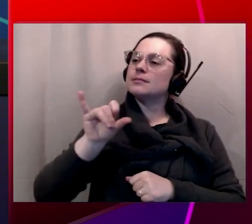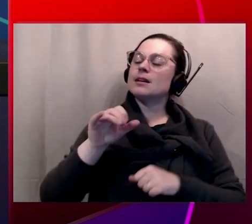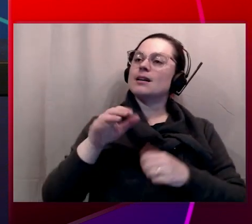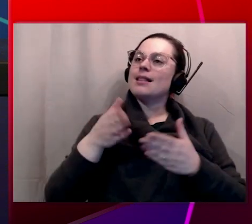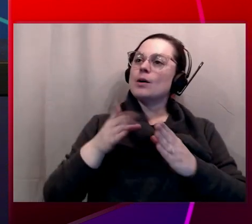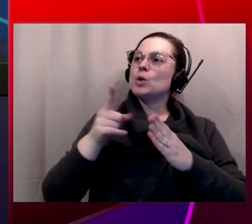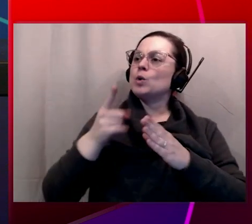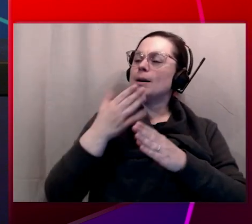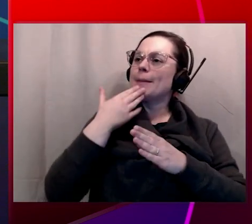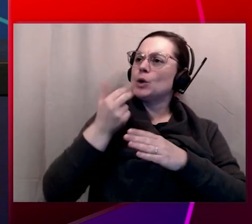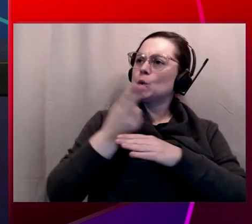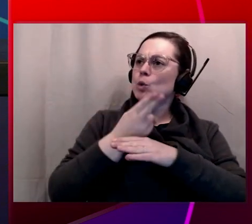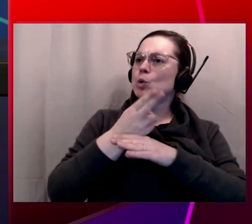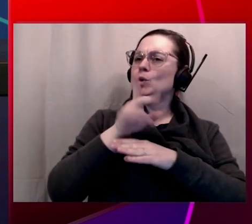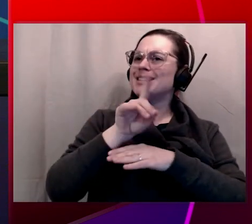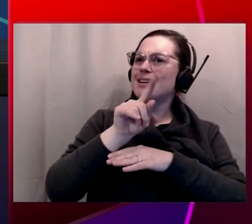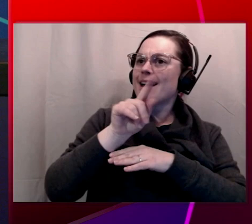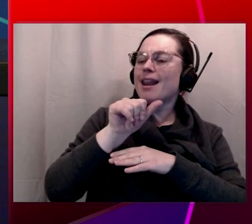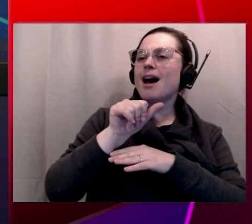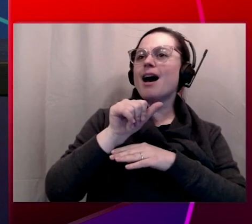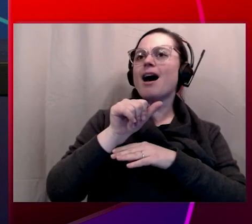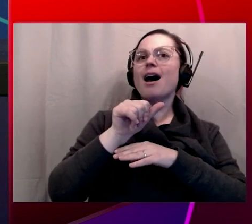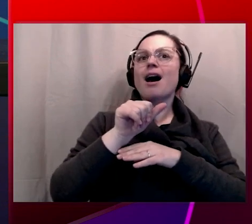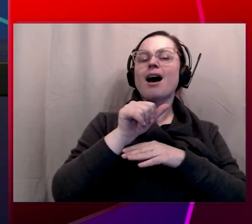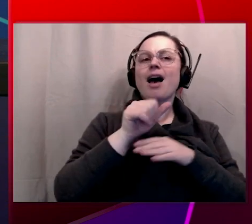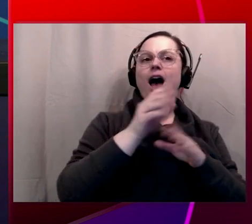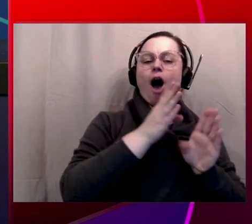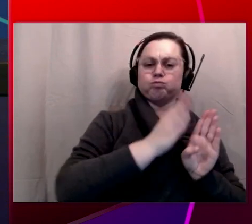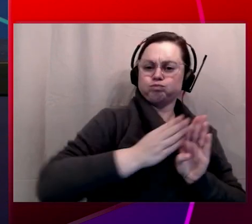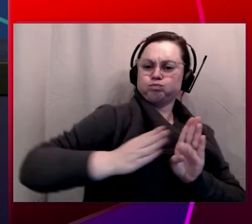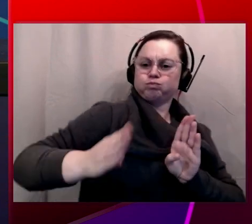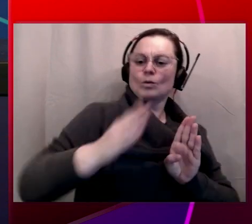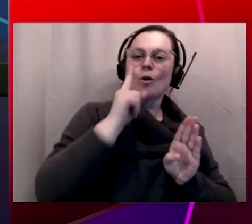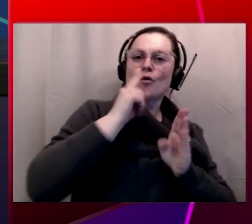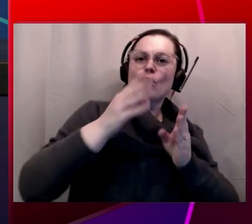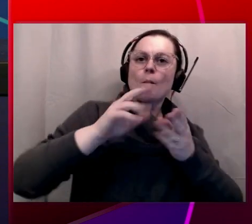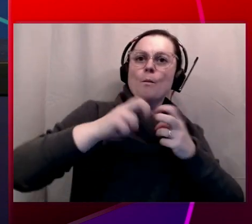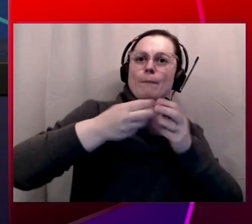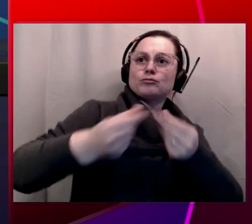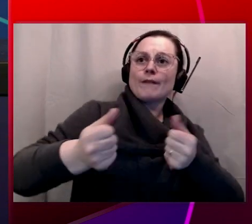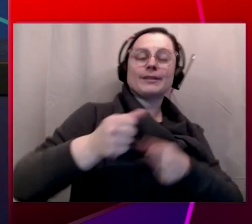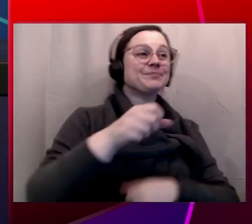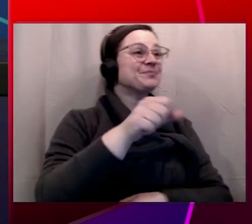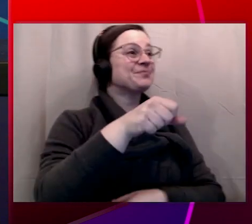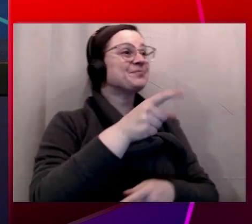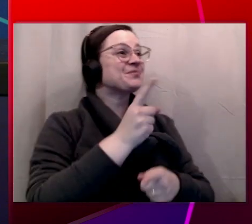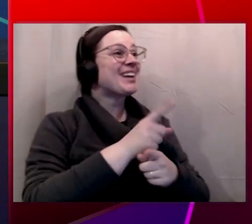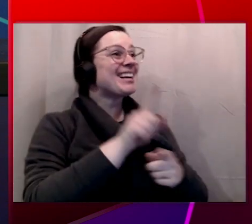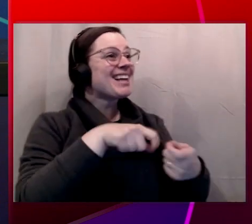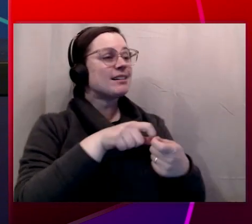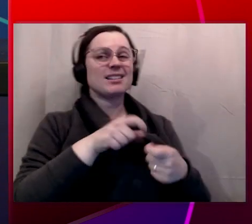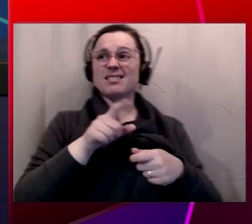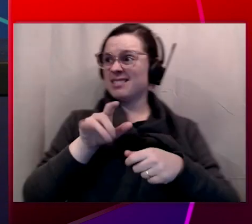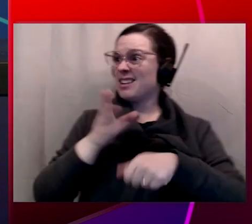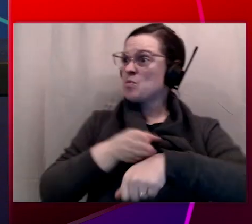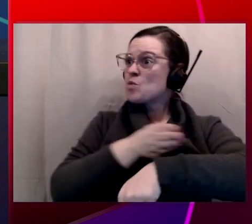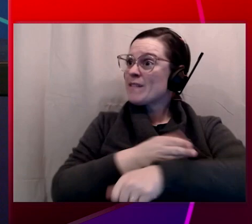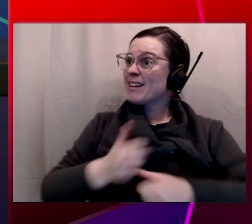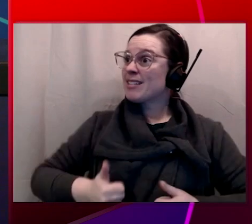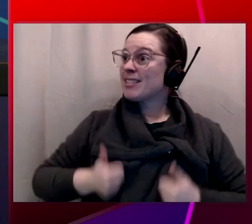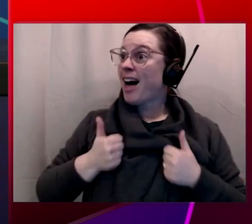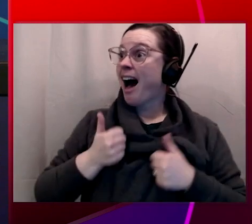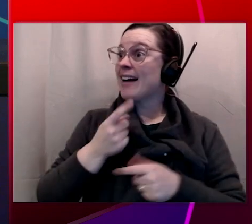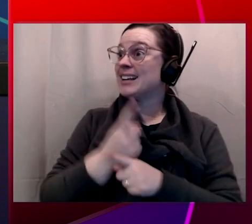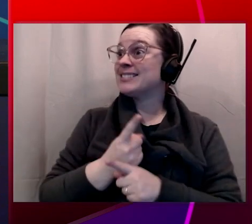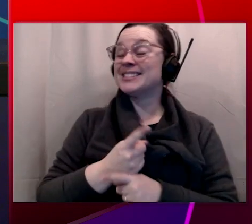put it on the right trajectory towards solving problems. Yeah, exactly. So I guess improving lives. Yeah, I mean